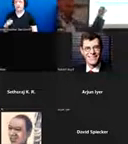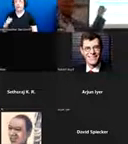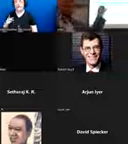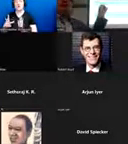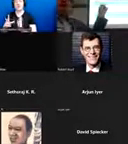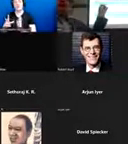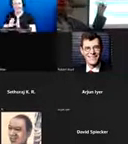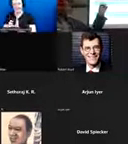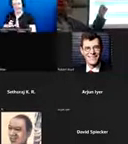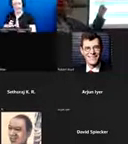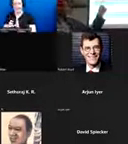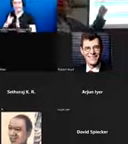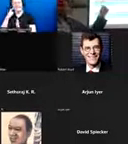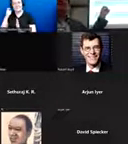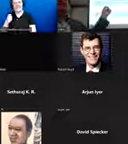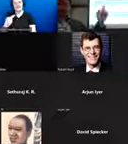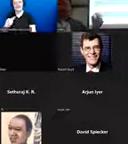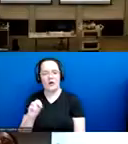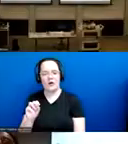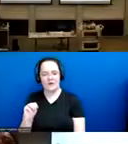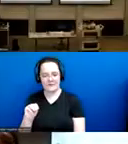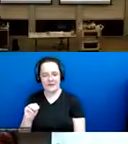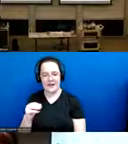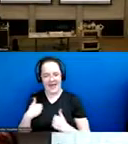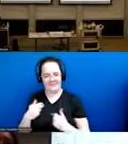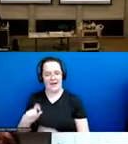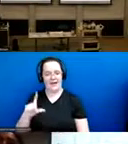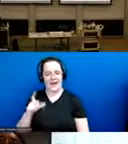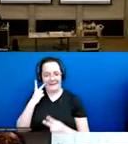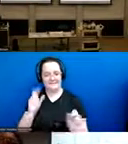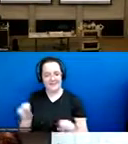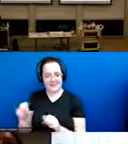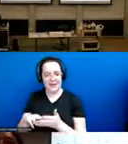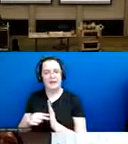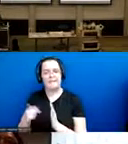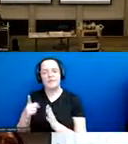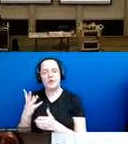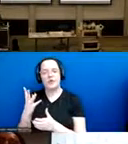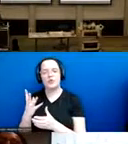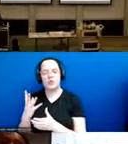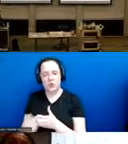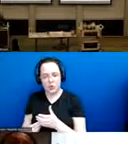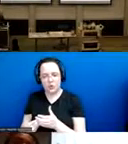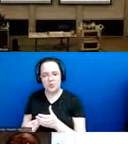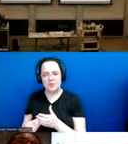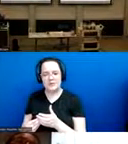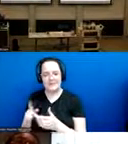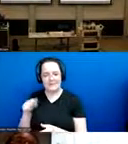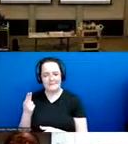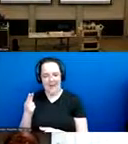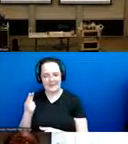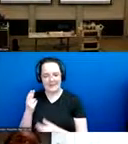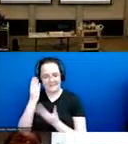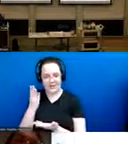because it went to this Hongo-Mandel interference with high visibility, you lose the which path information as to like from which